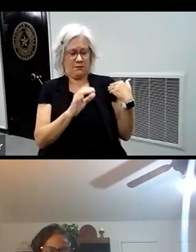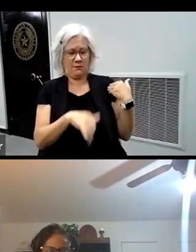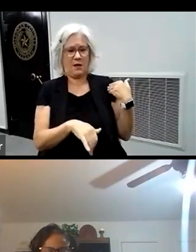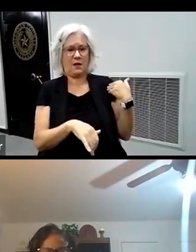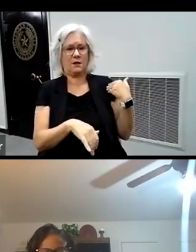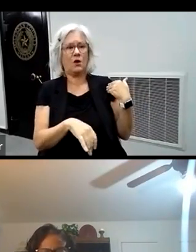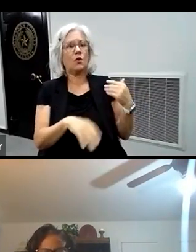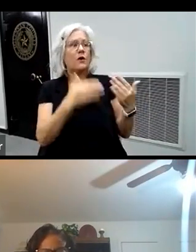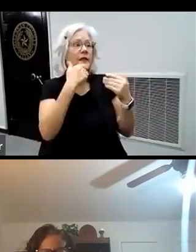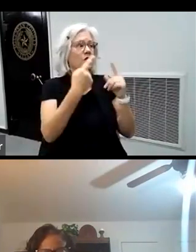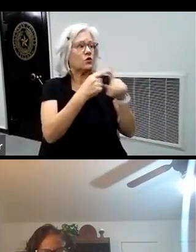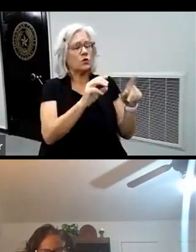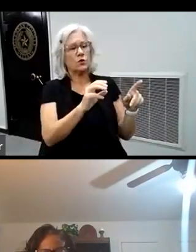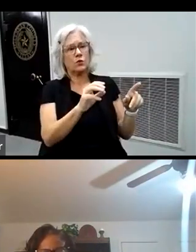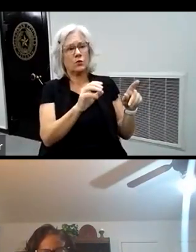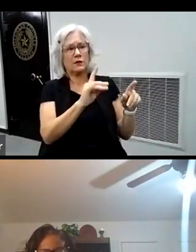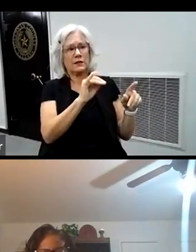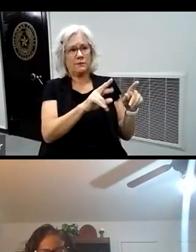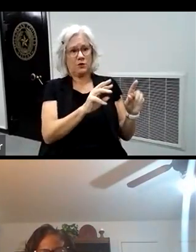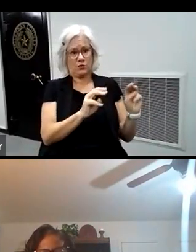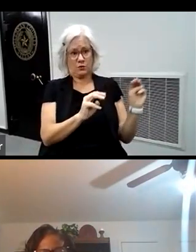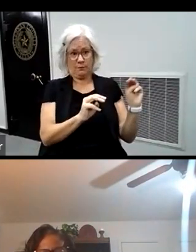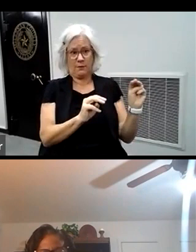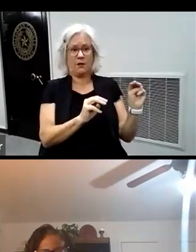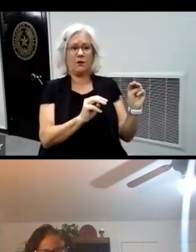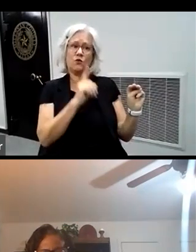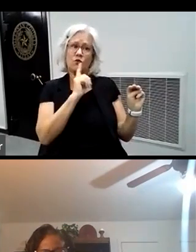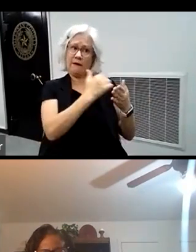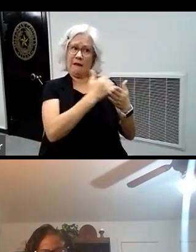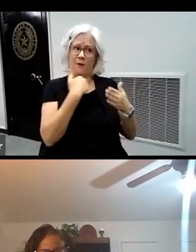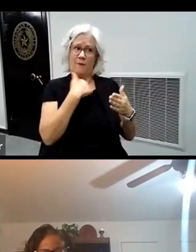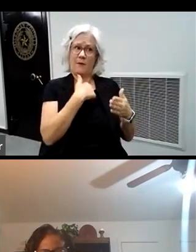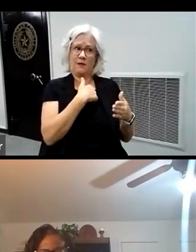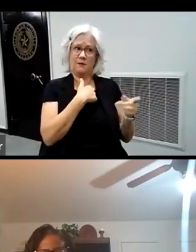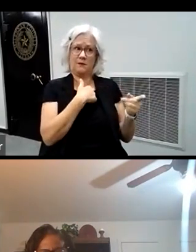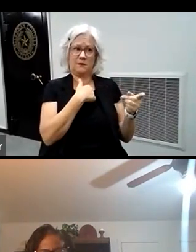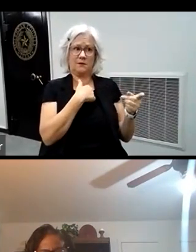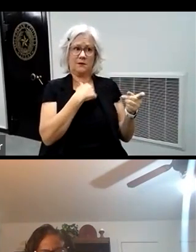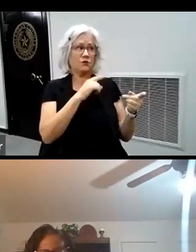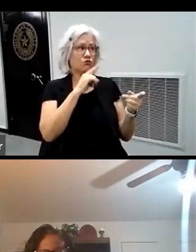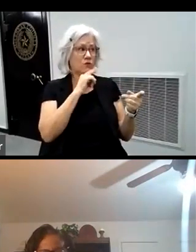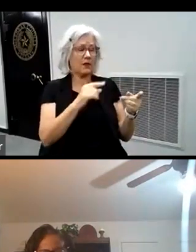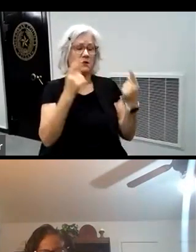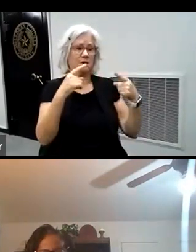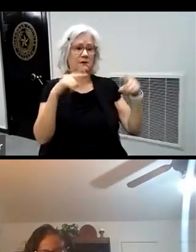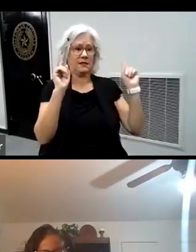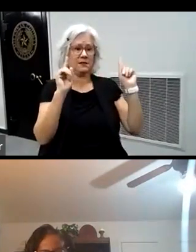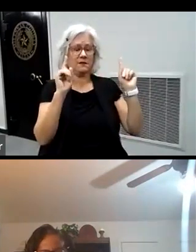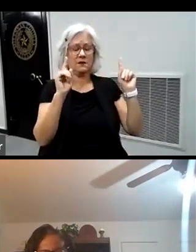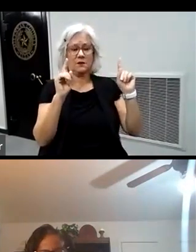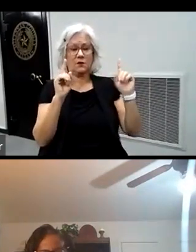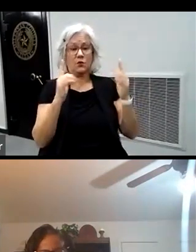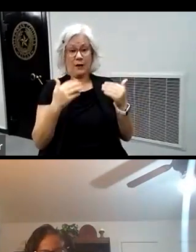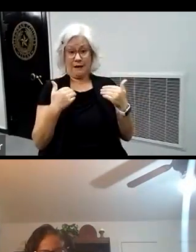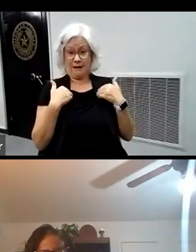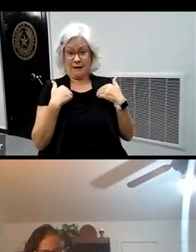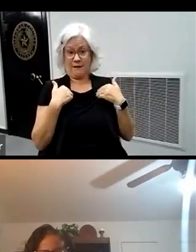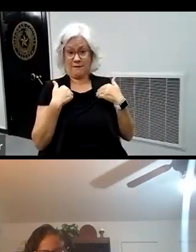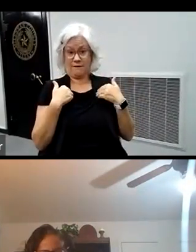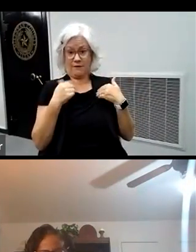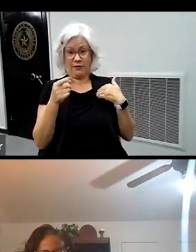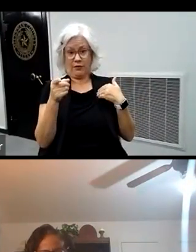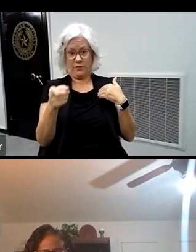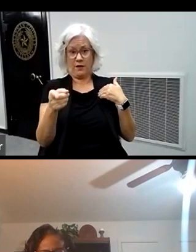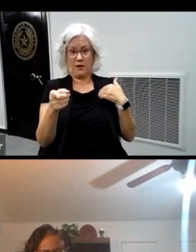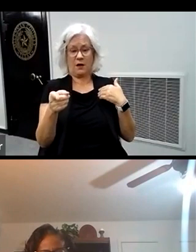too. Those guys have really come together and helped us out there. So it's been a huge success. So what we've got is we've got to